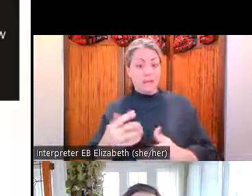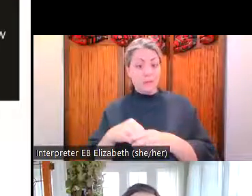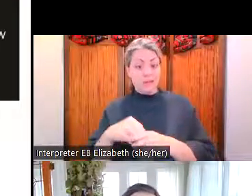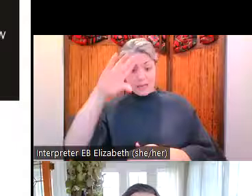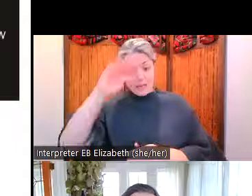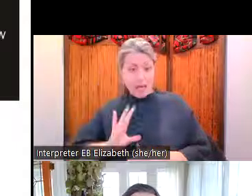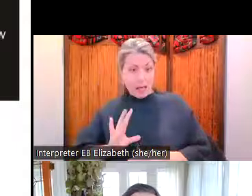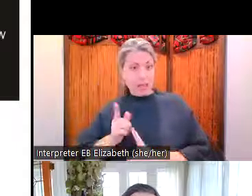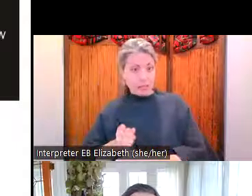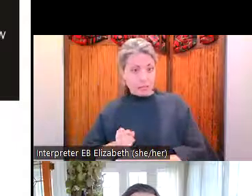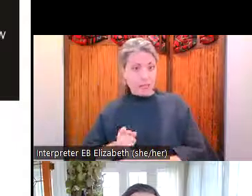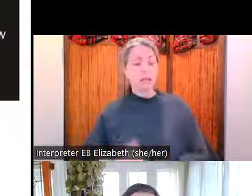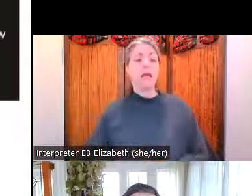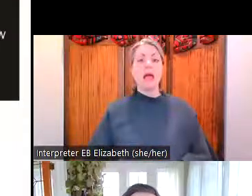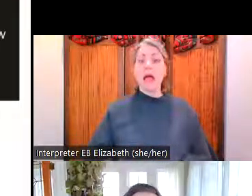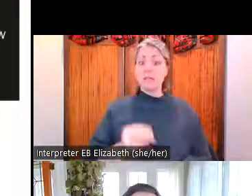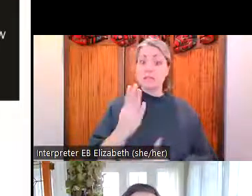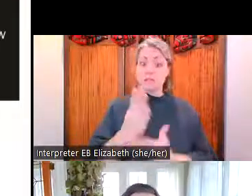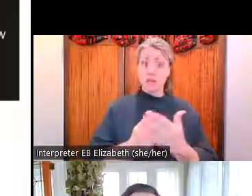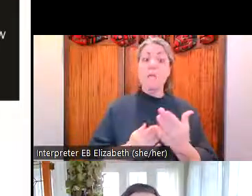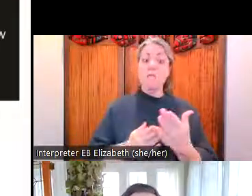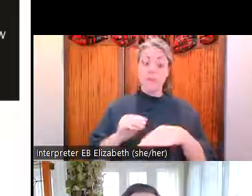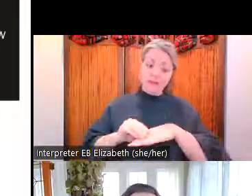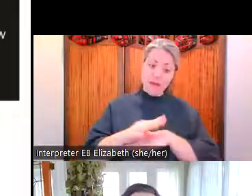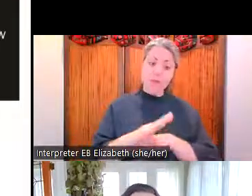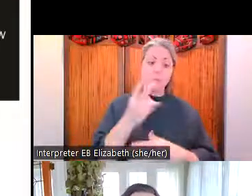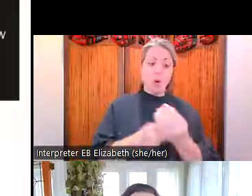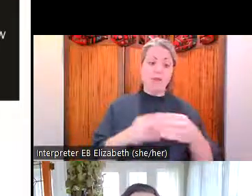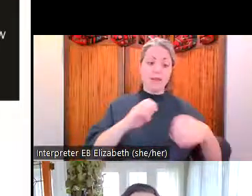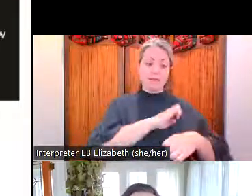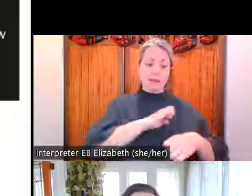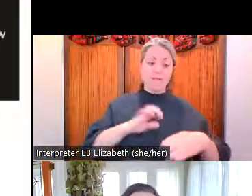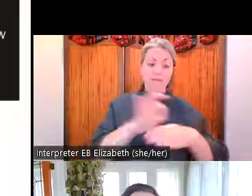social interactions, executive function, and language delays.